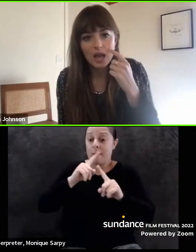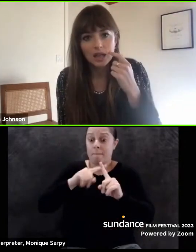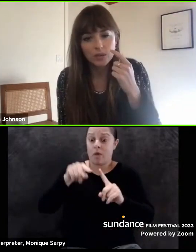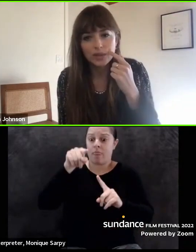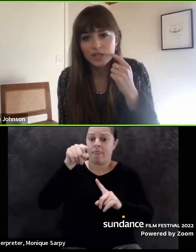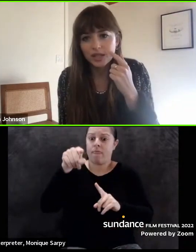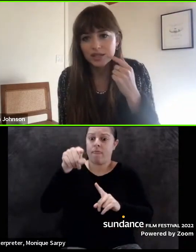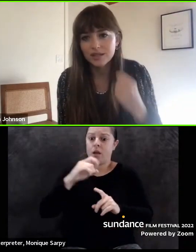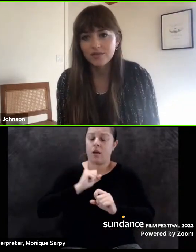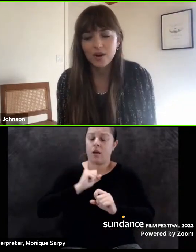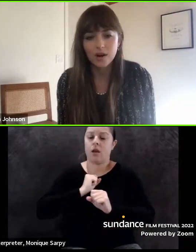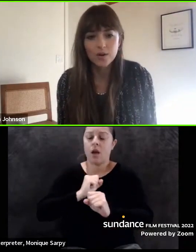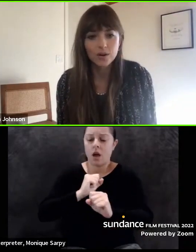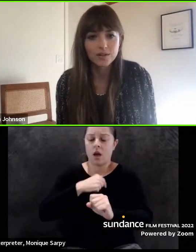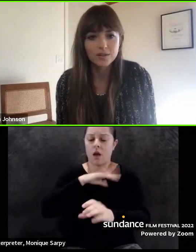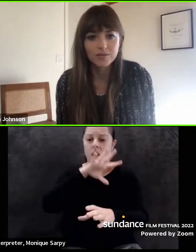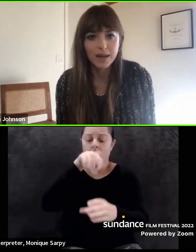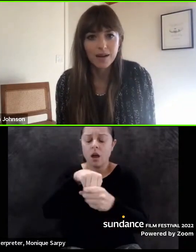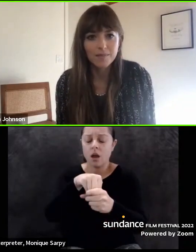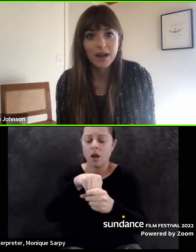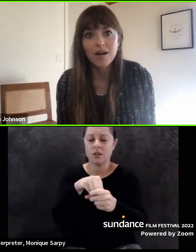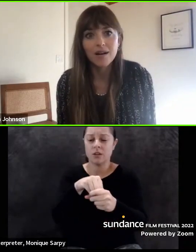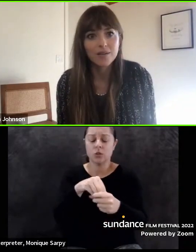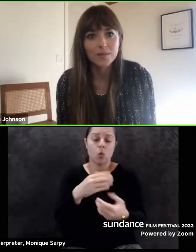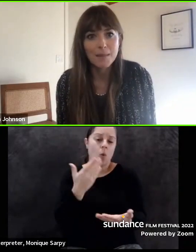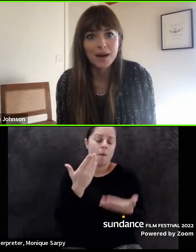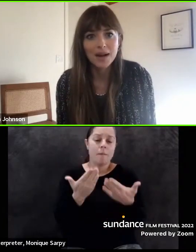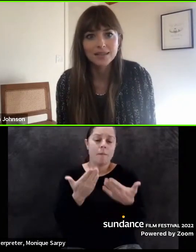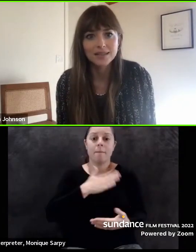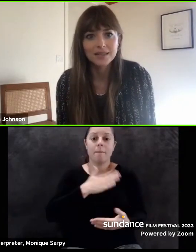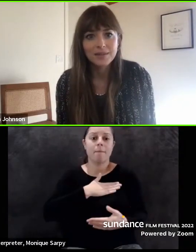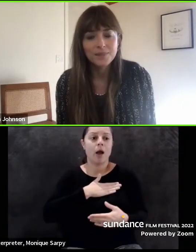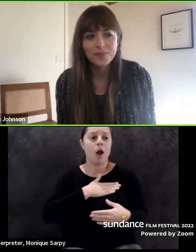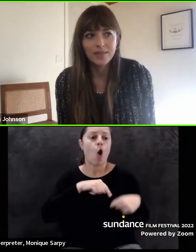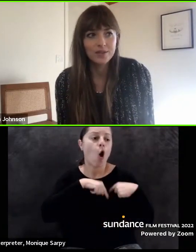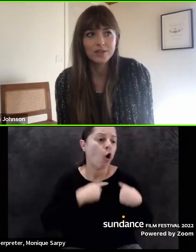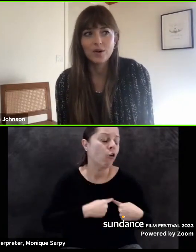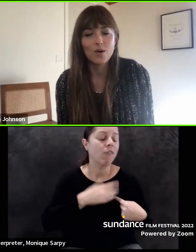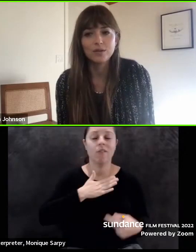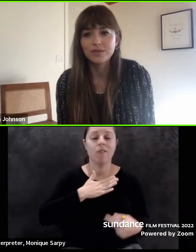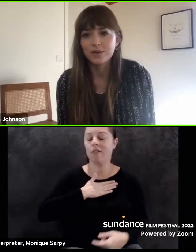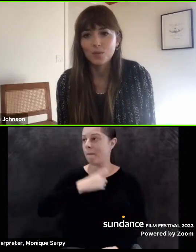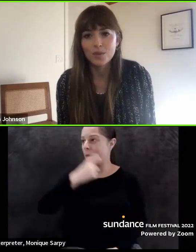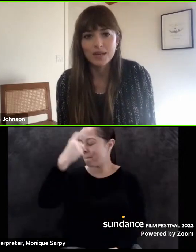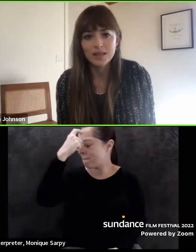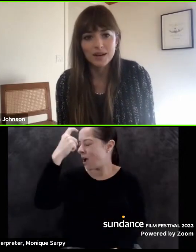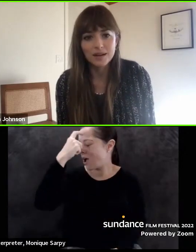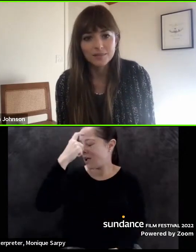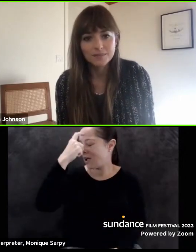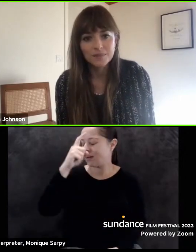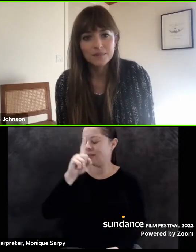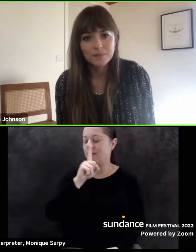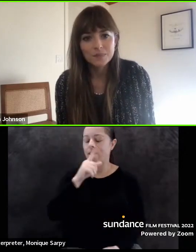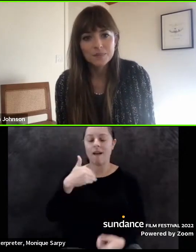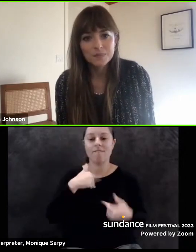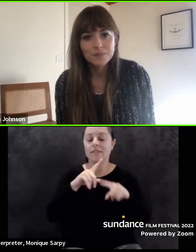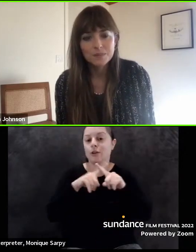way, like reaching into the far corners of my heart or my mind. And there's a whole different woman in there.